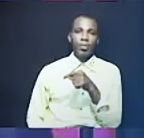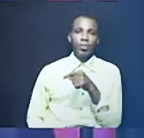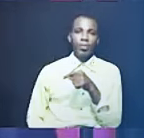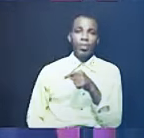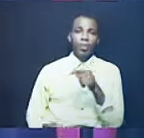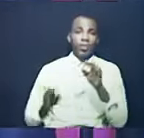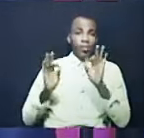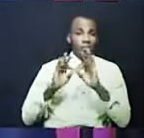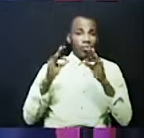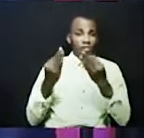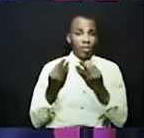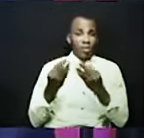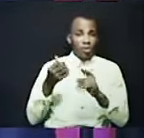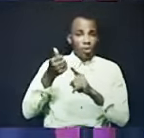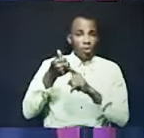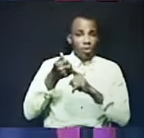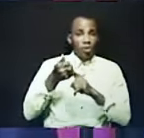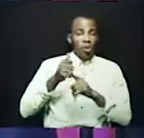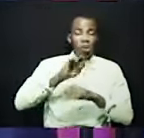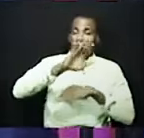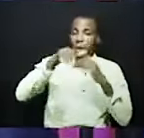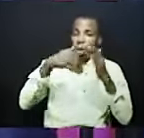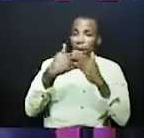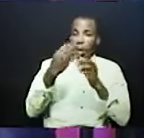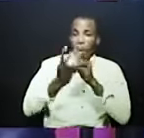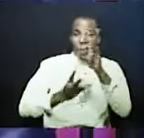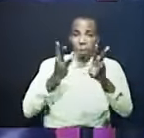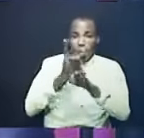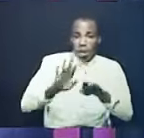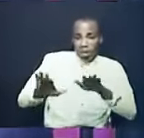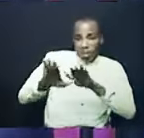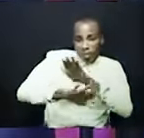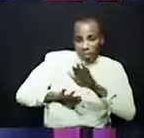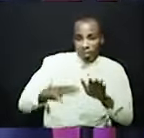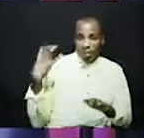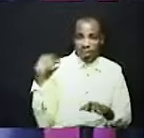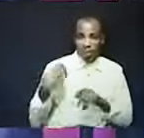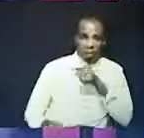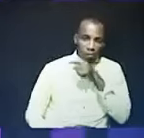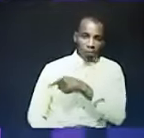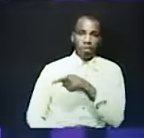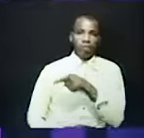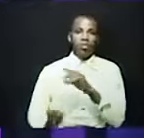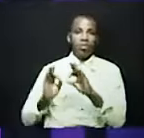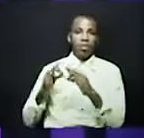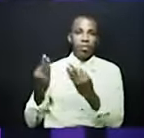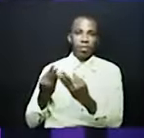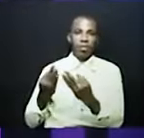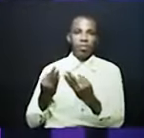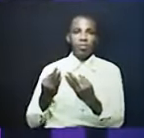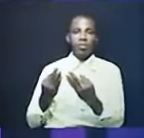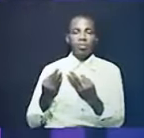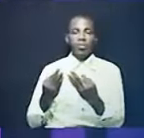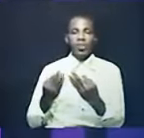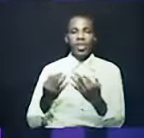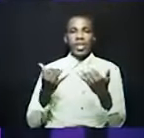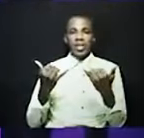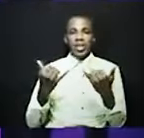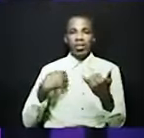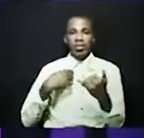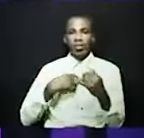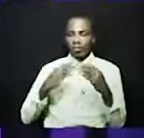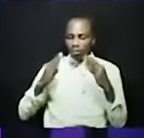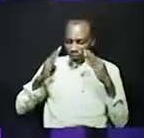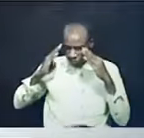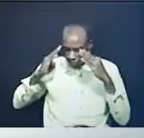Family is the basic unit of the society. So we are looking at the family life as